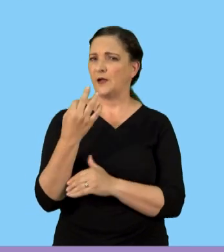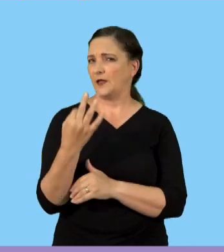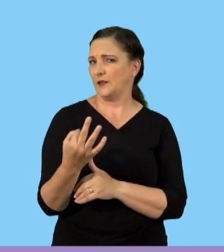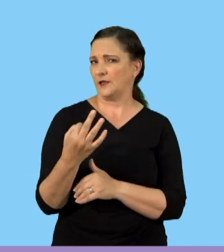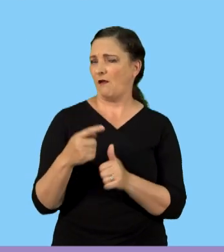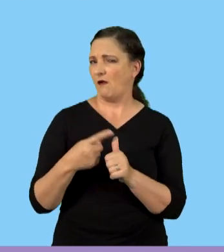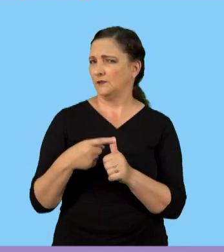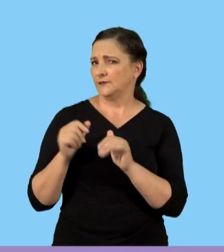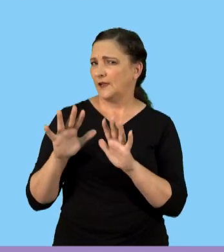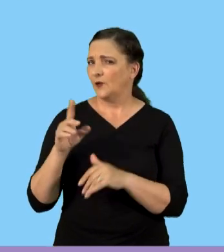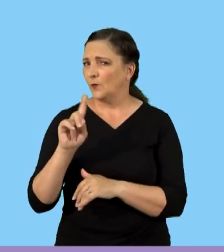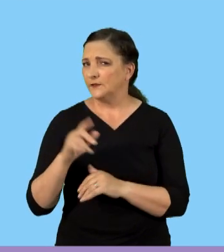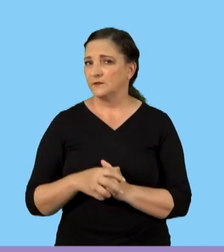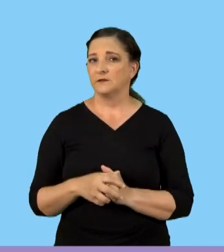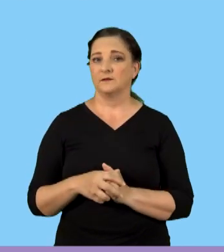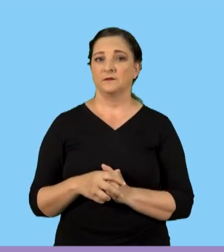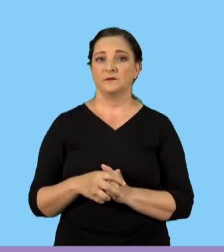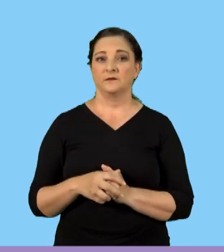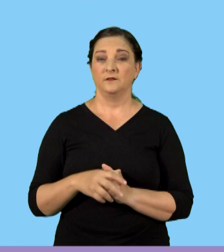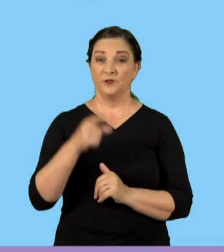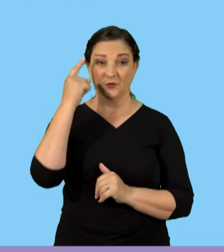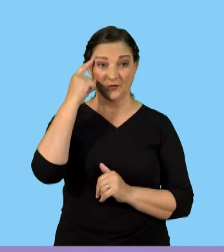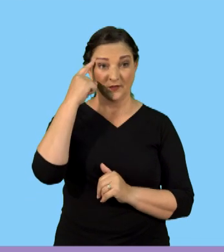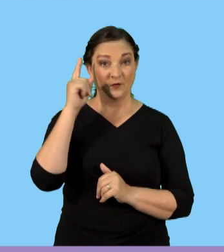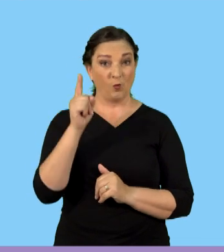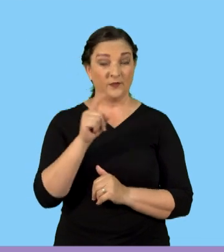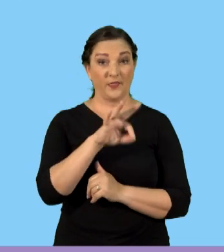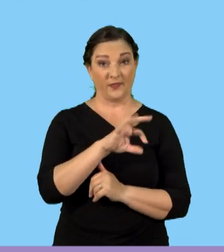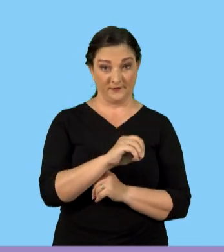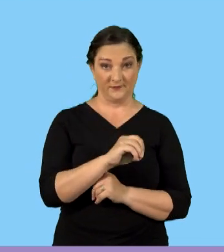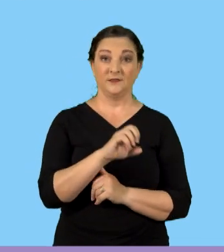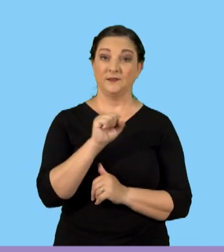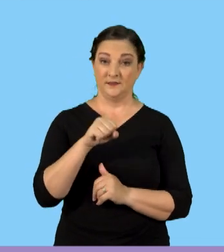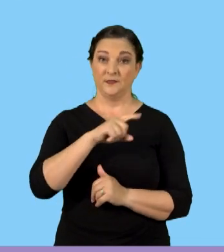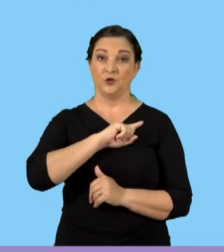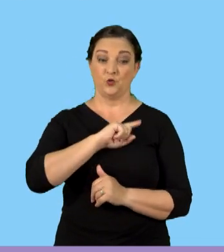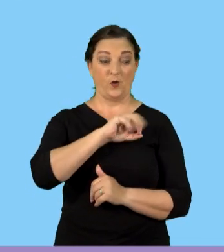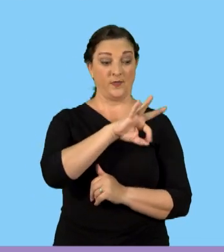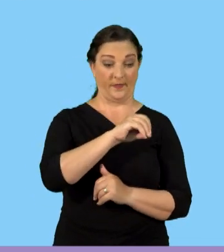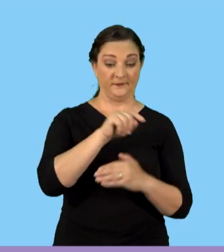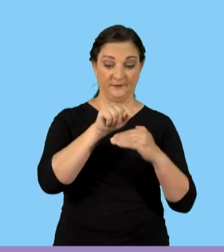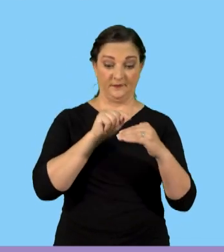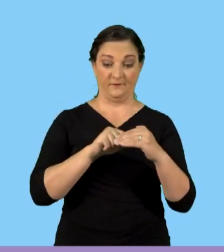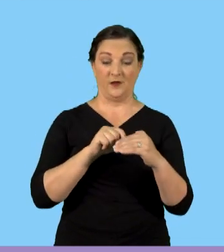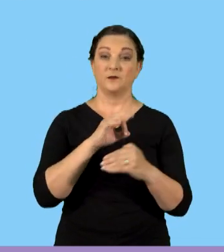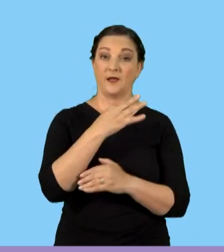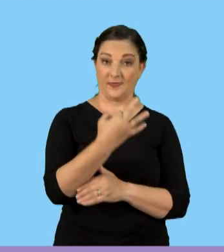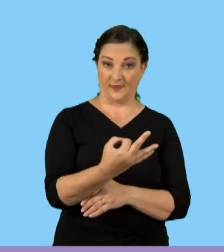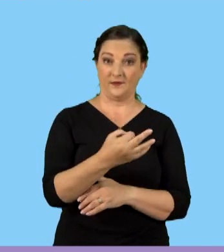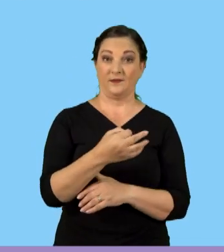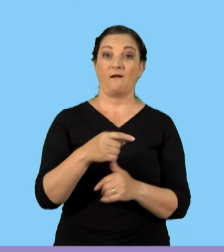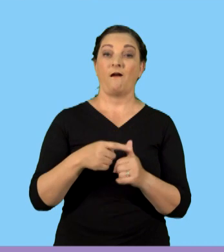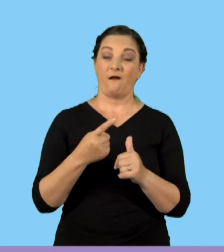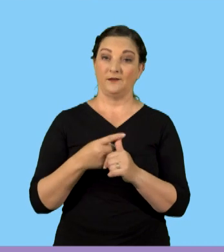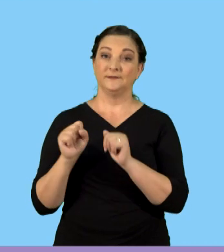for the answer to be 10? Are you thinking of 30? Because 30 divided by 3 is 10. And when we add